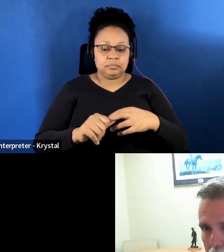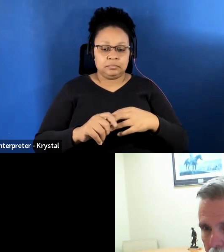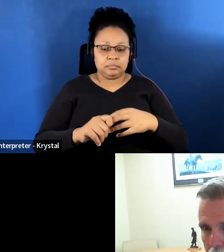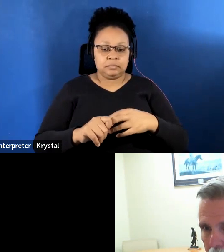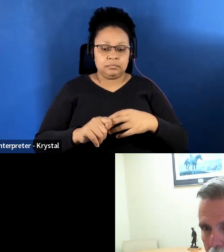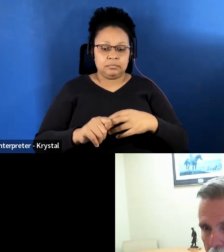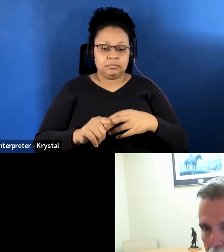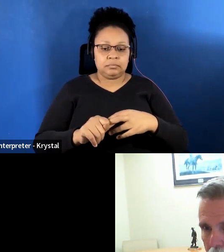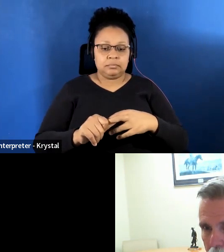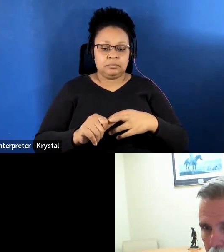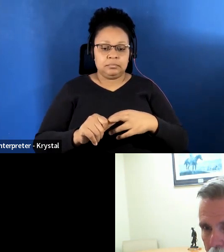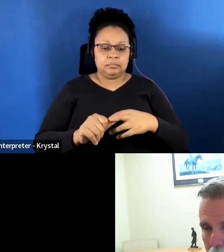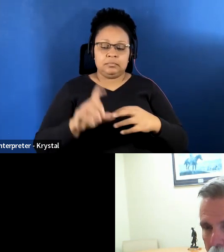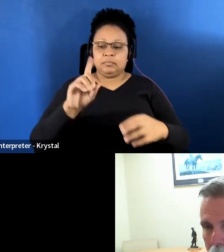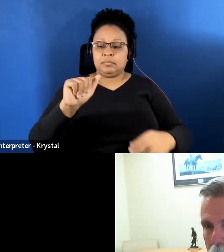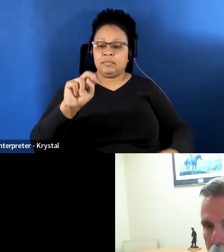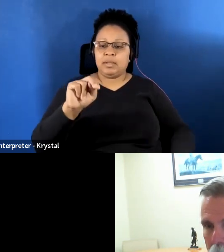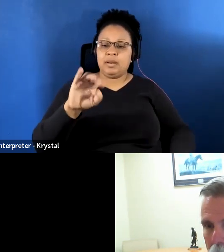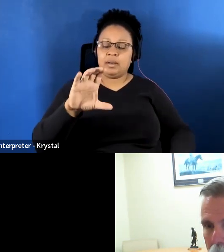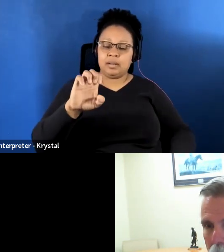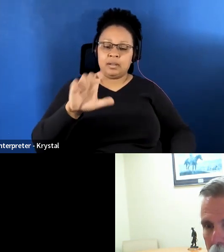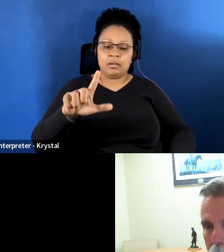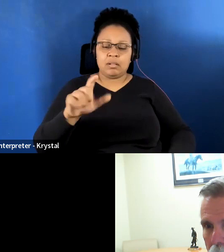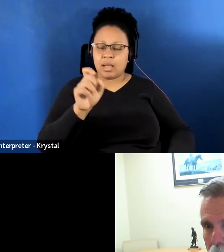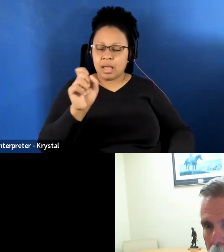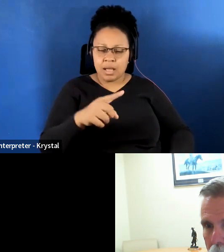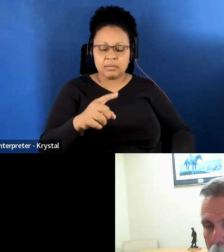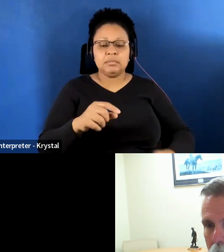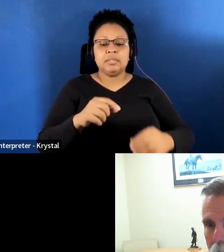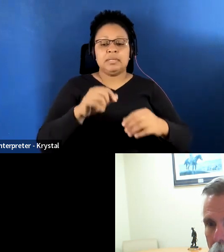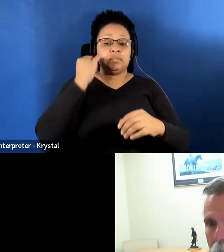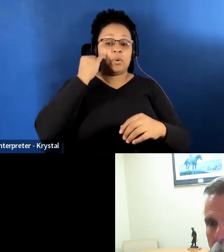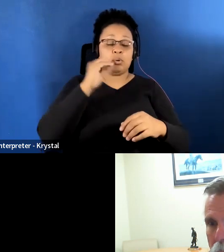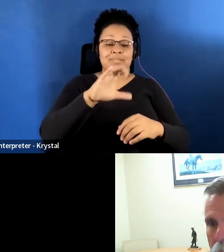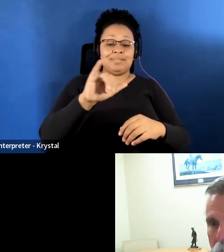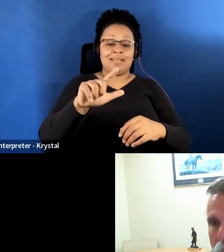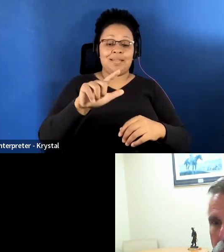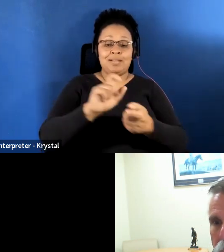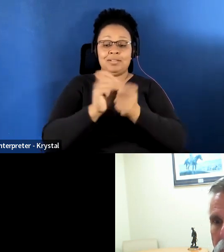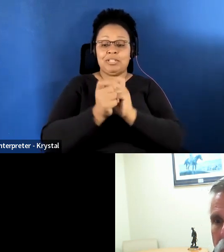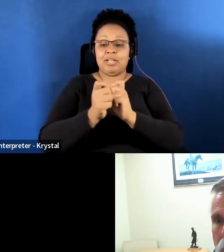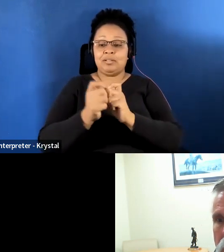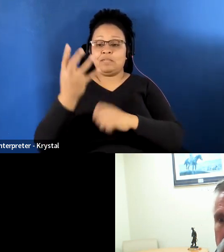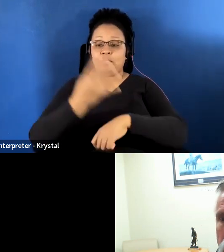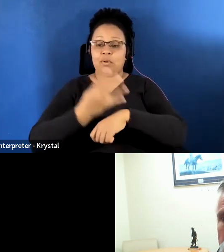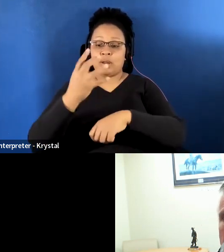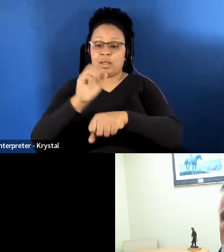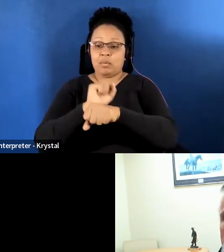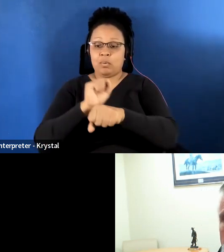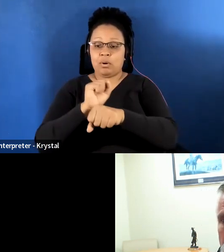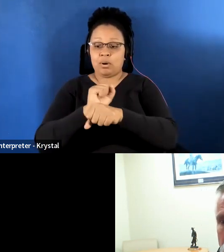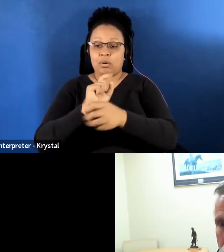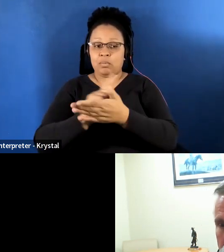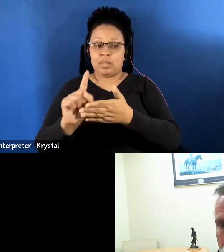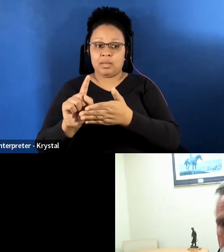And then Daniel asked, if CILs were to move to a 4-day work week, do they